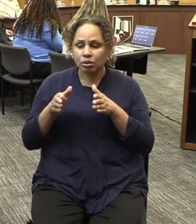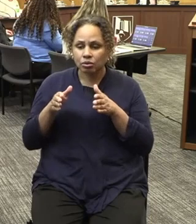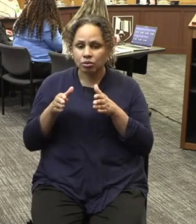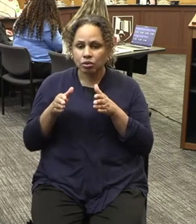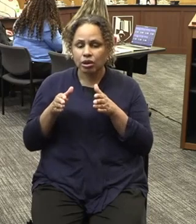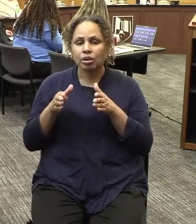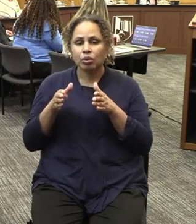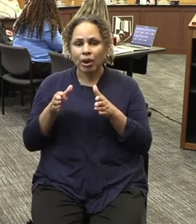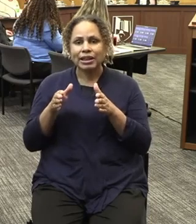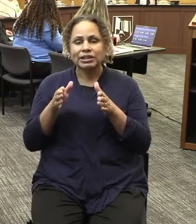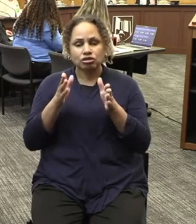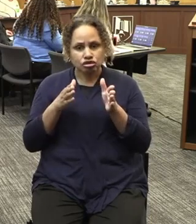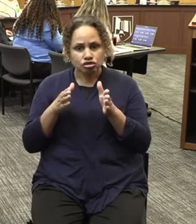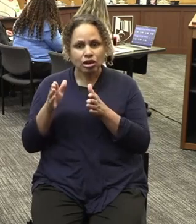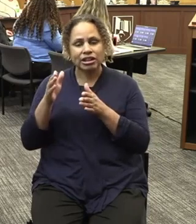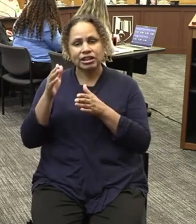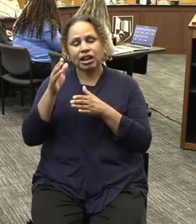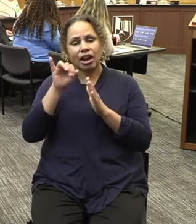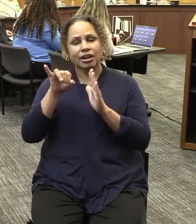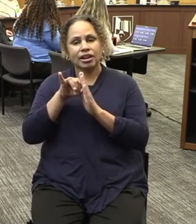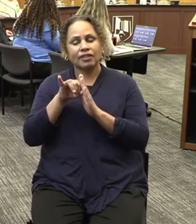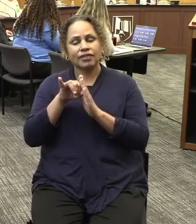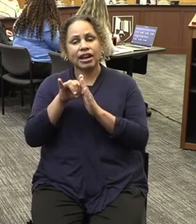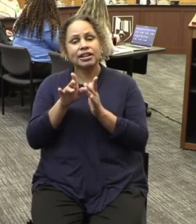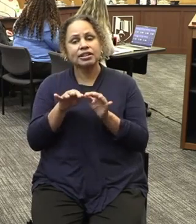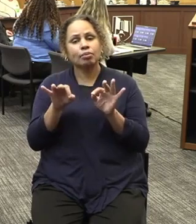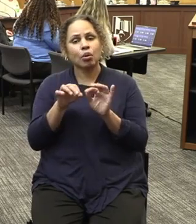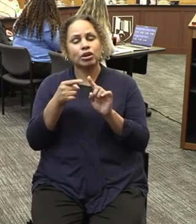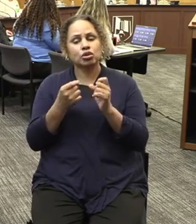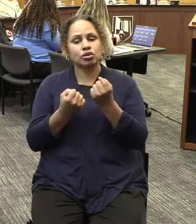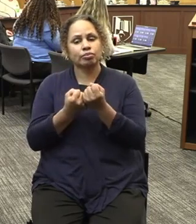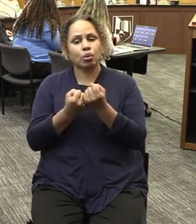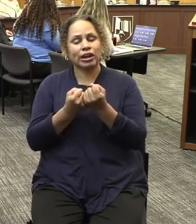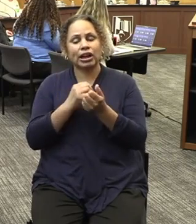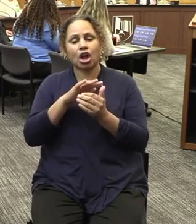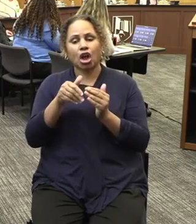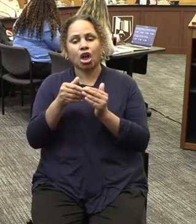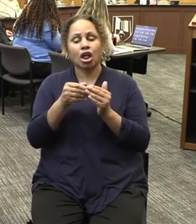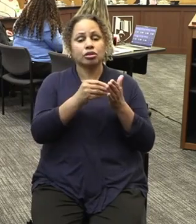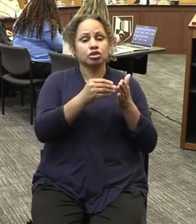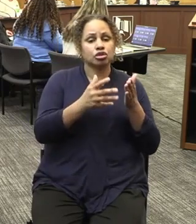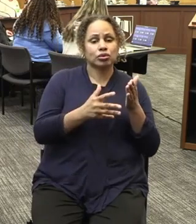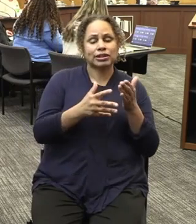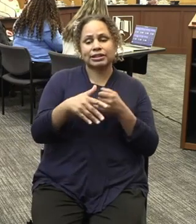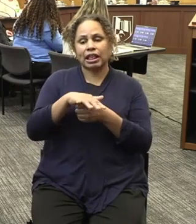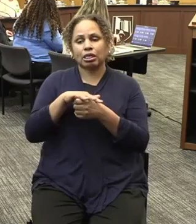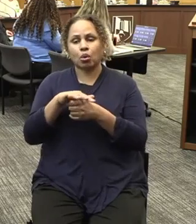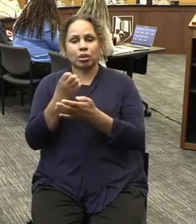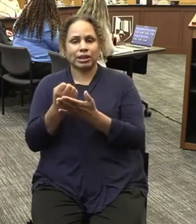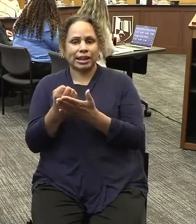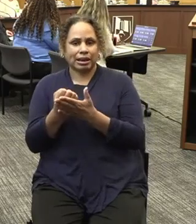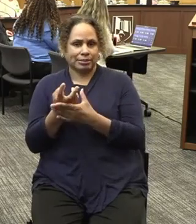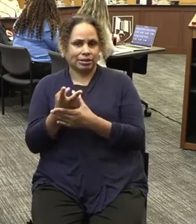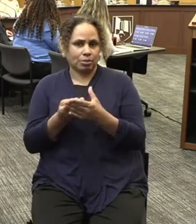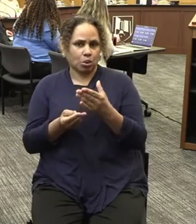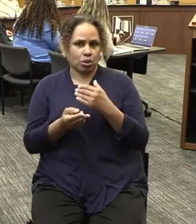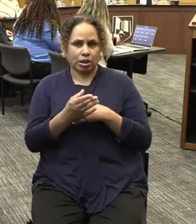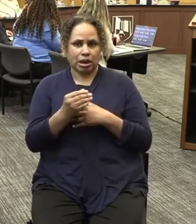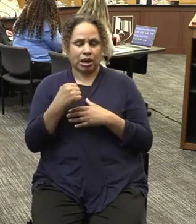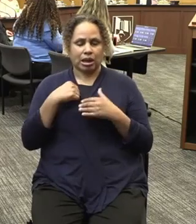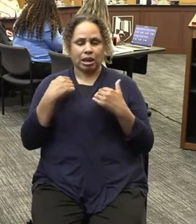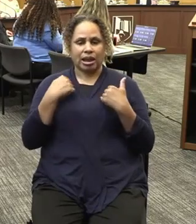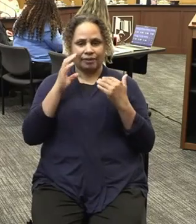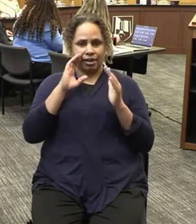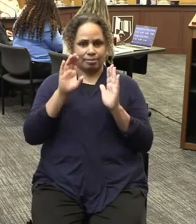identified as critical tools for supporting both students and local economies. And I have a